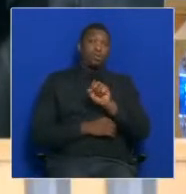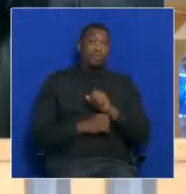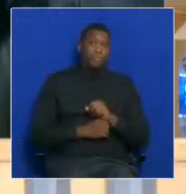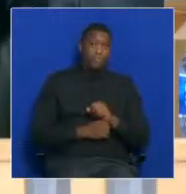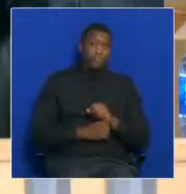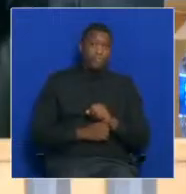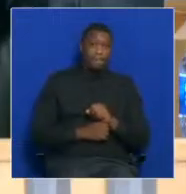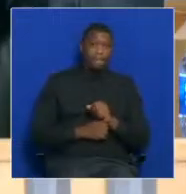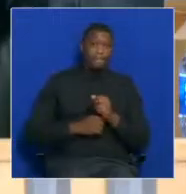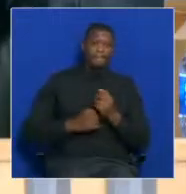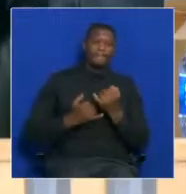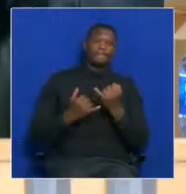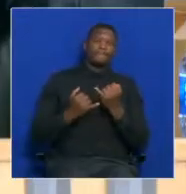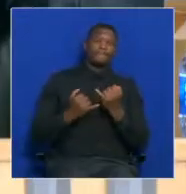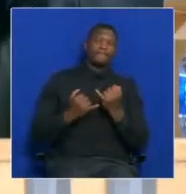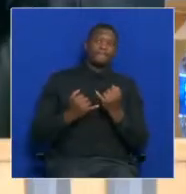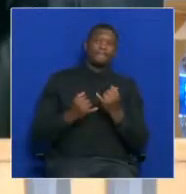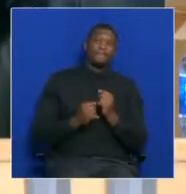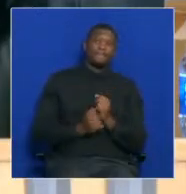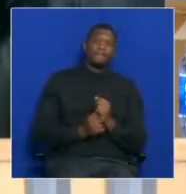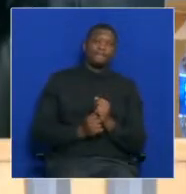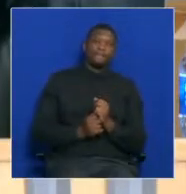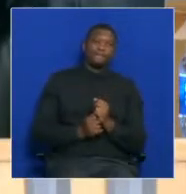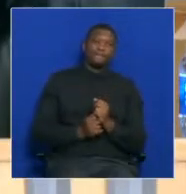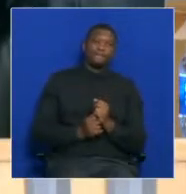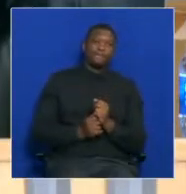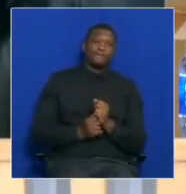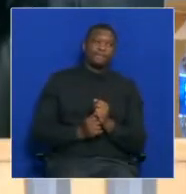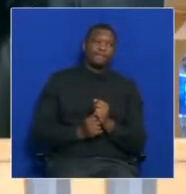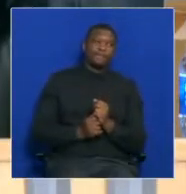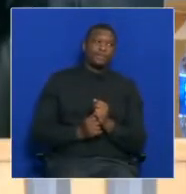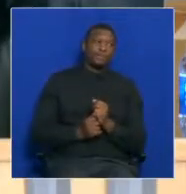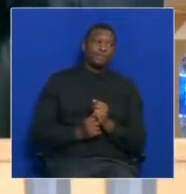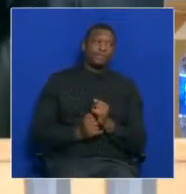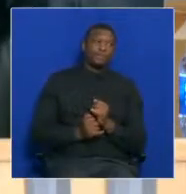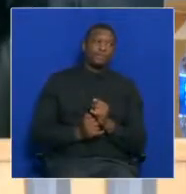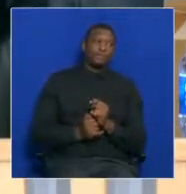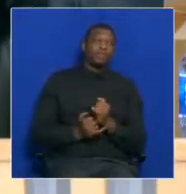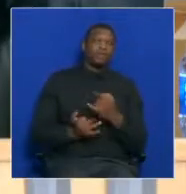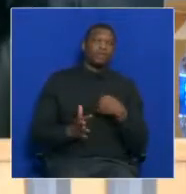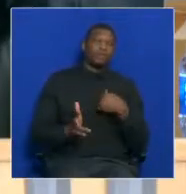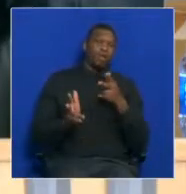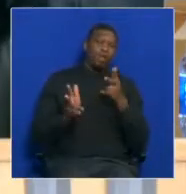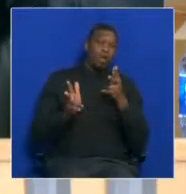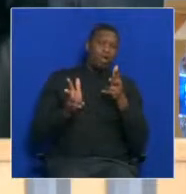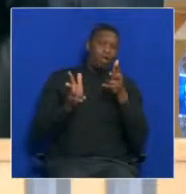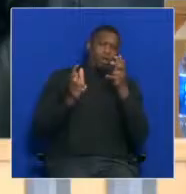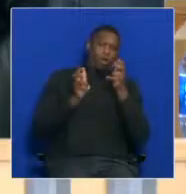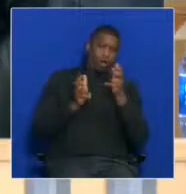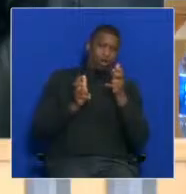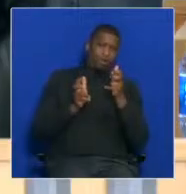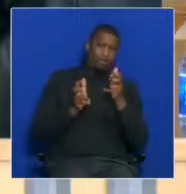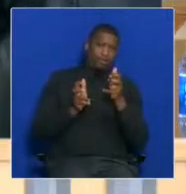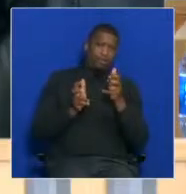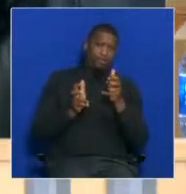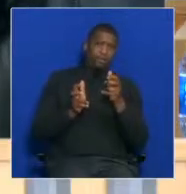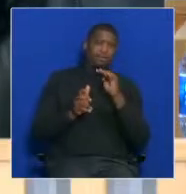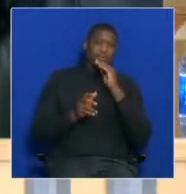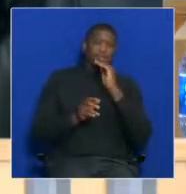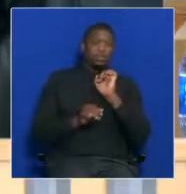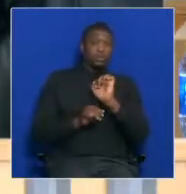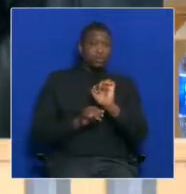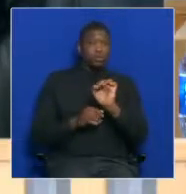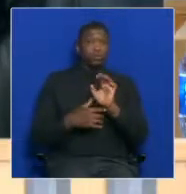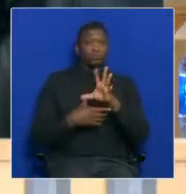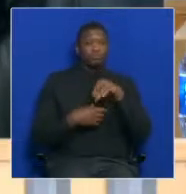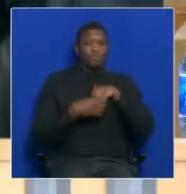impression that I had gained was that through your intake